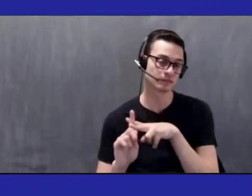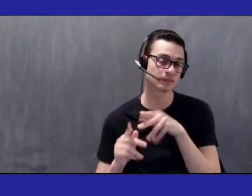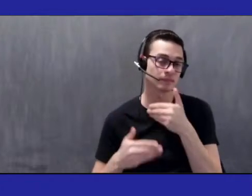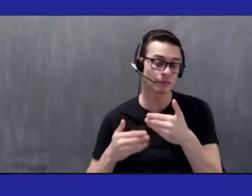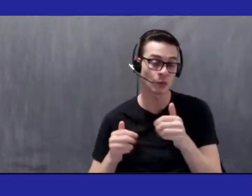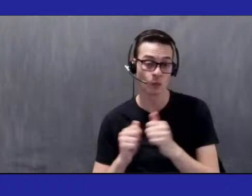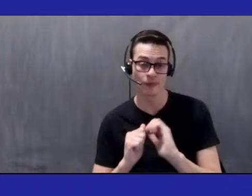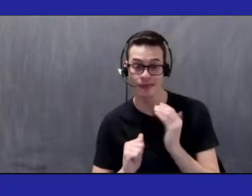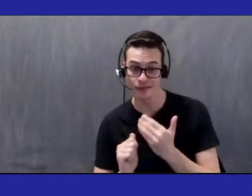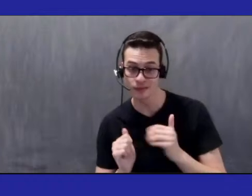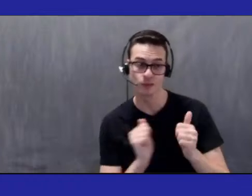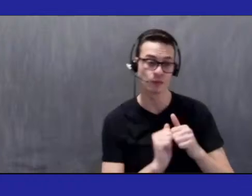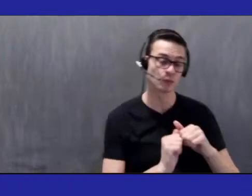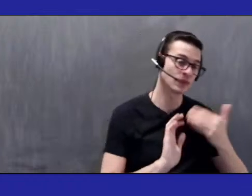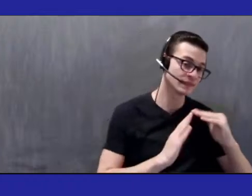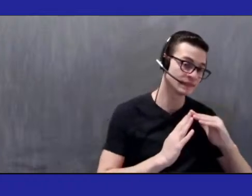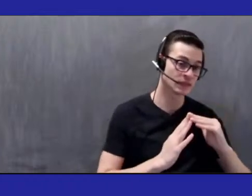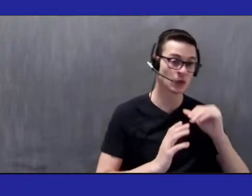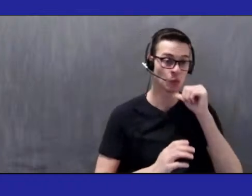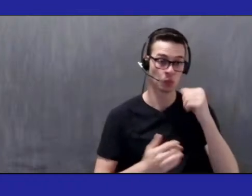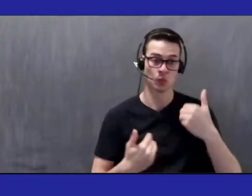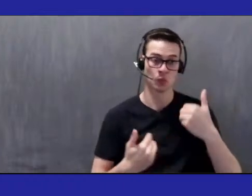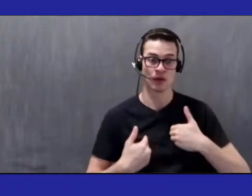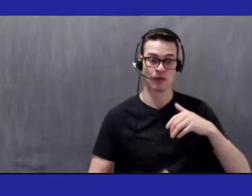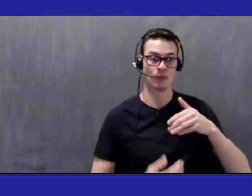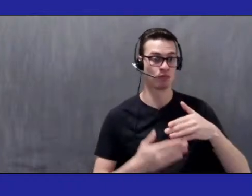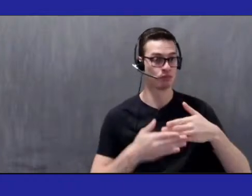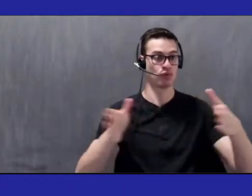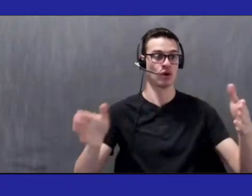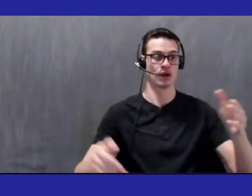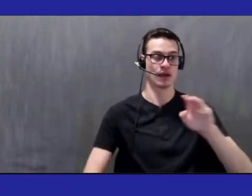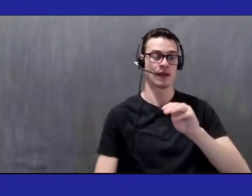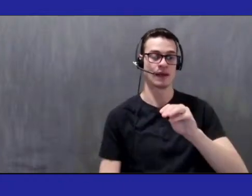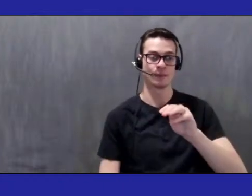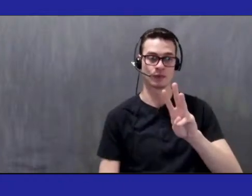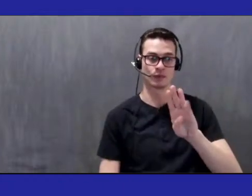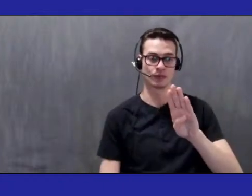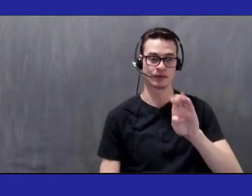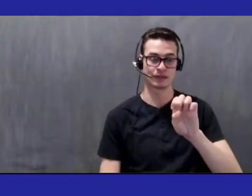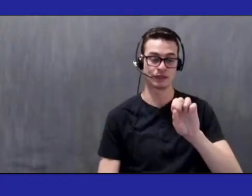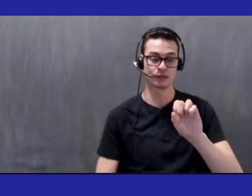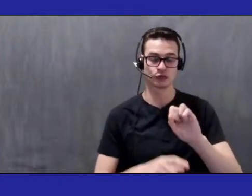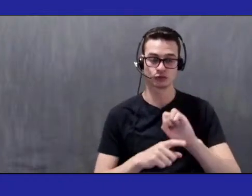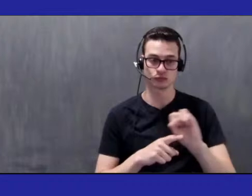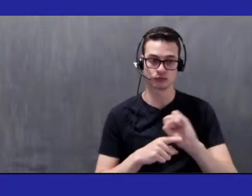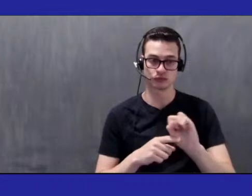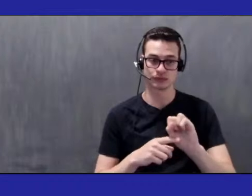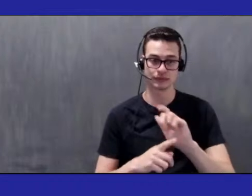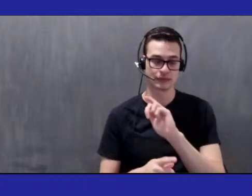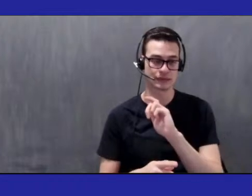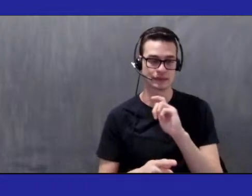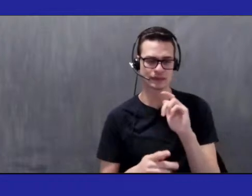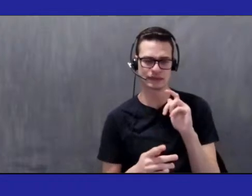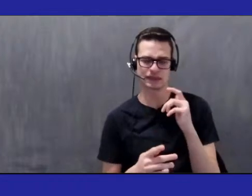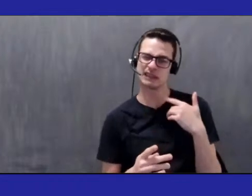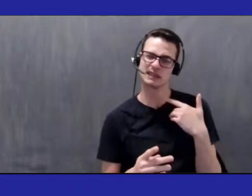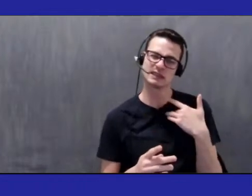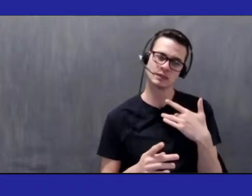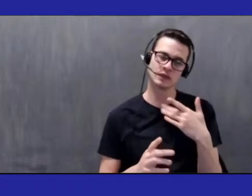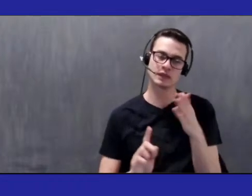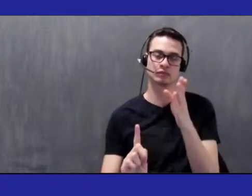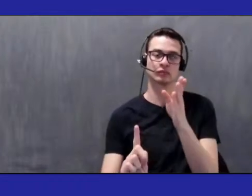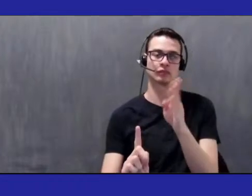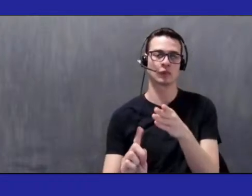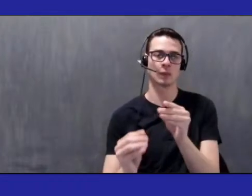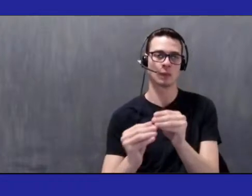of broad MWBE training. It's usually more focused to our particular solicitations. The city does do all that